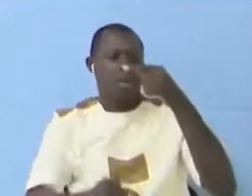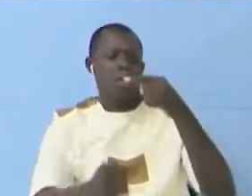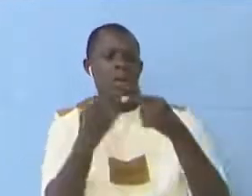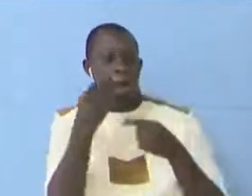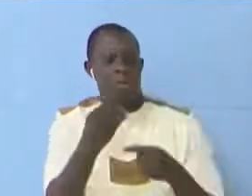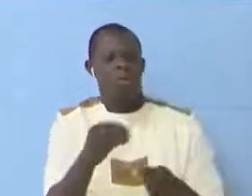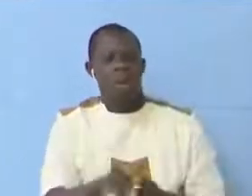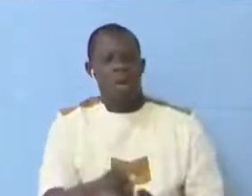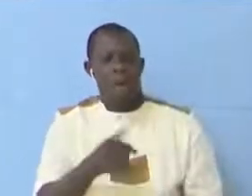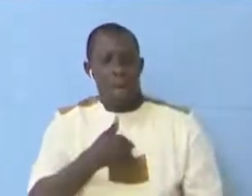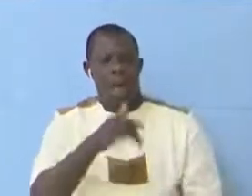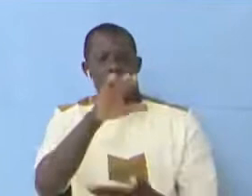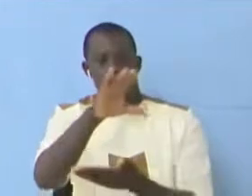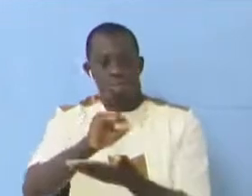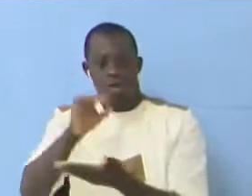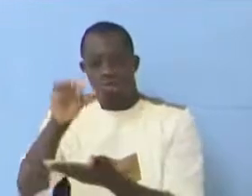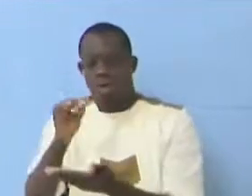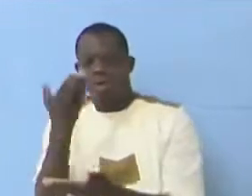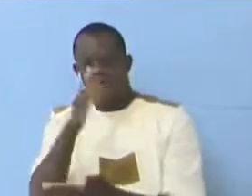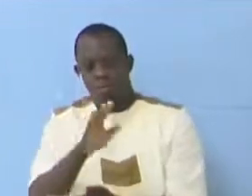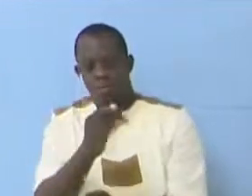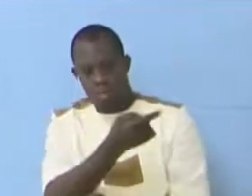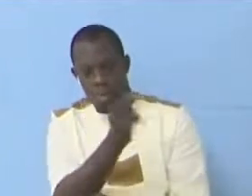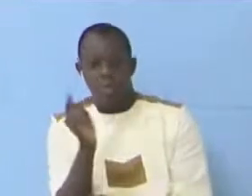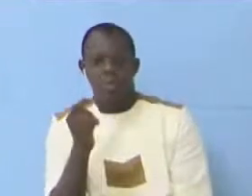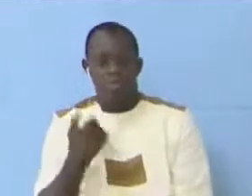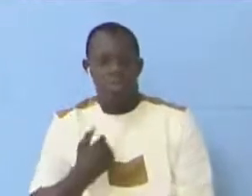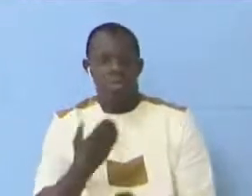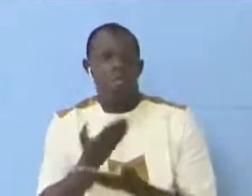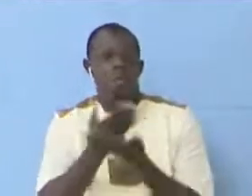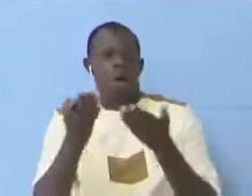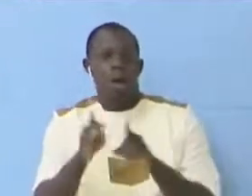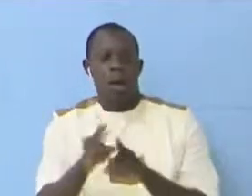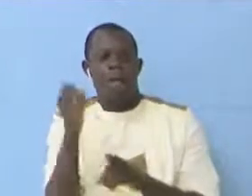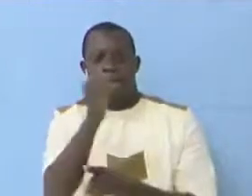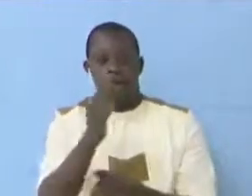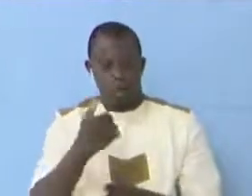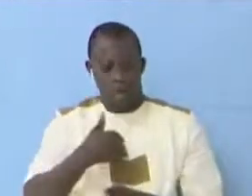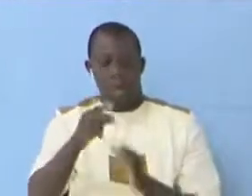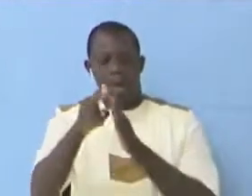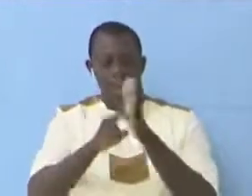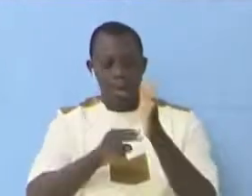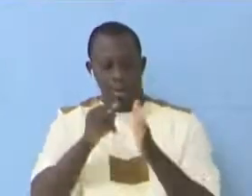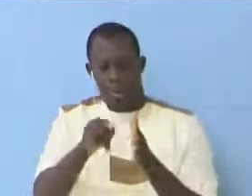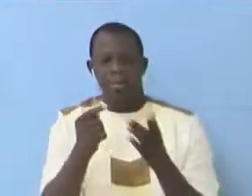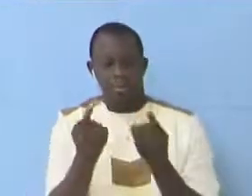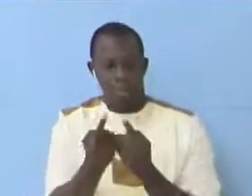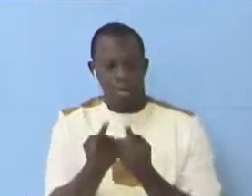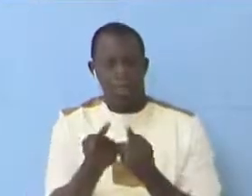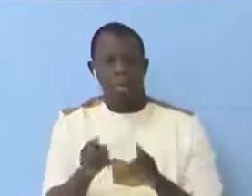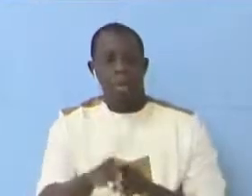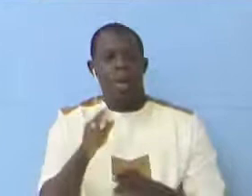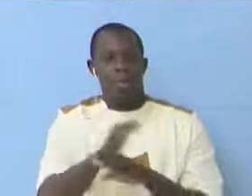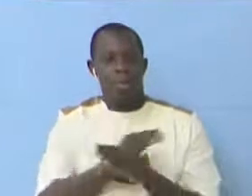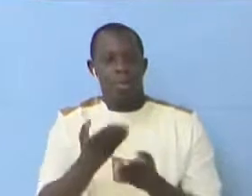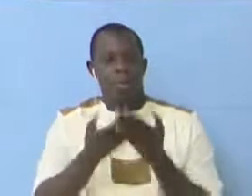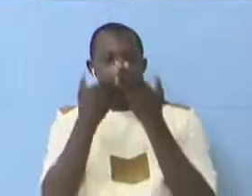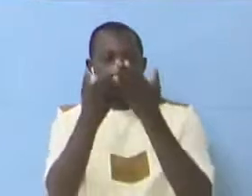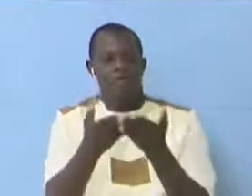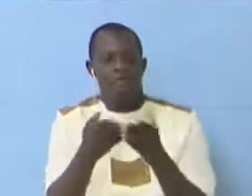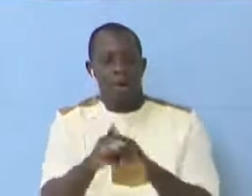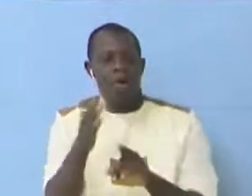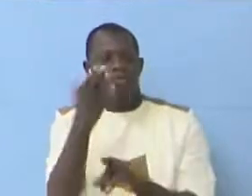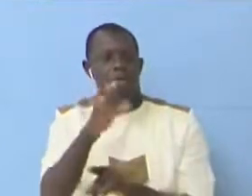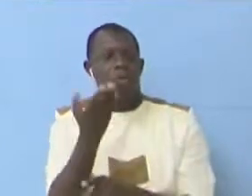I collected it from them. I needed it was to be given to the head of counter-espionage for screening the following